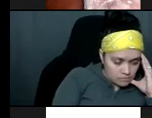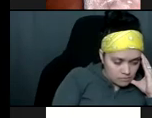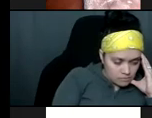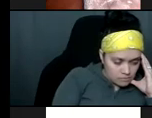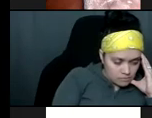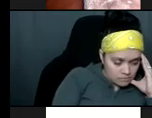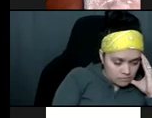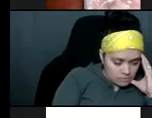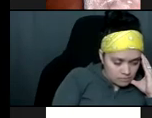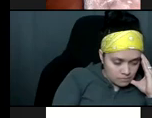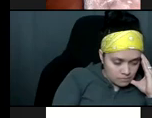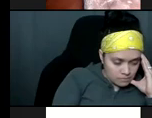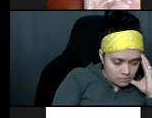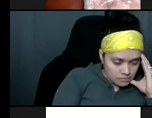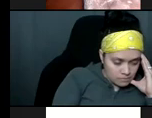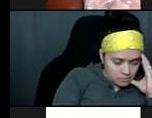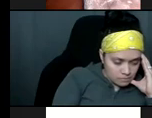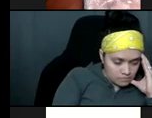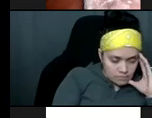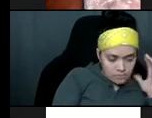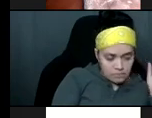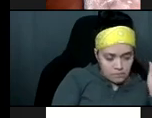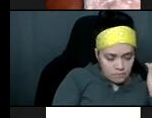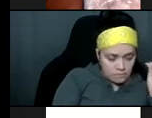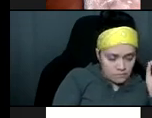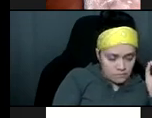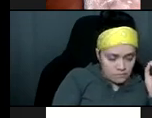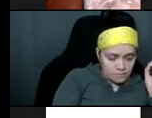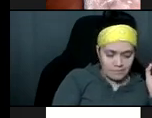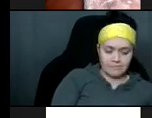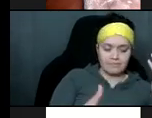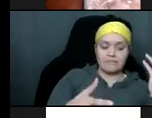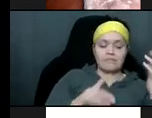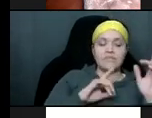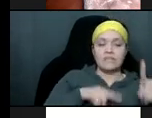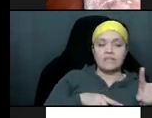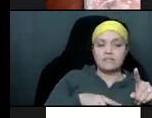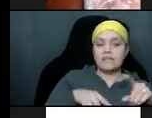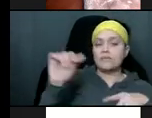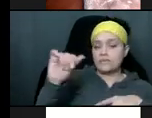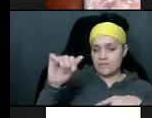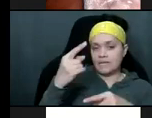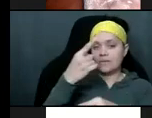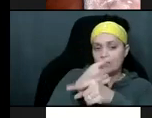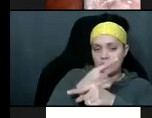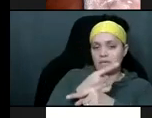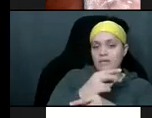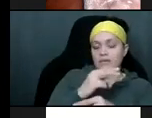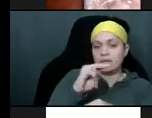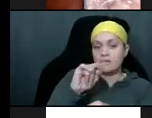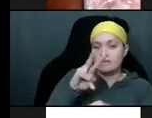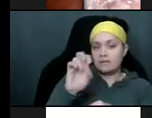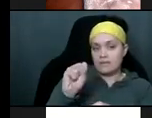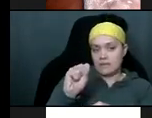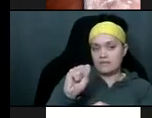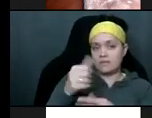Okay, good. I see the answers piling up in the chat. All right, so the answer to that was A, natives from New Guinea and